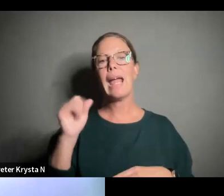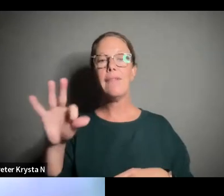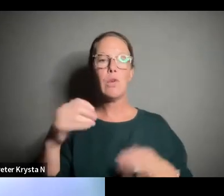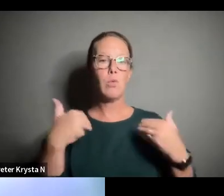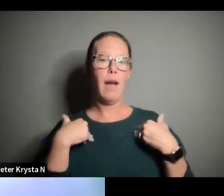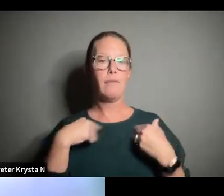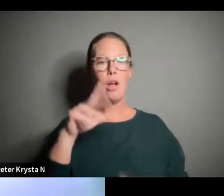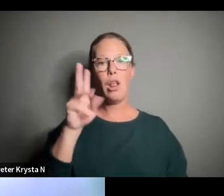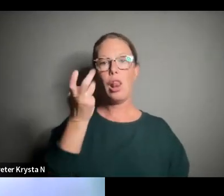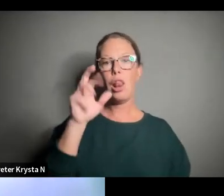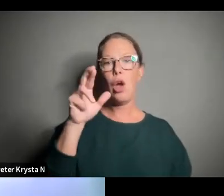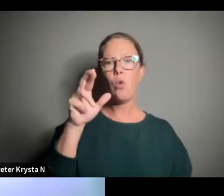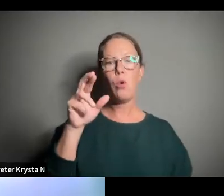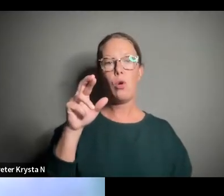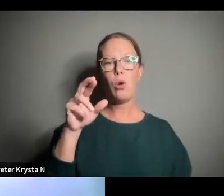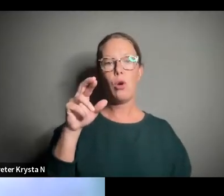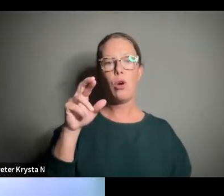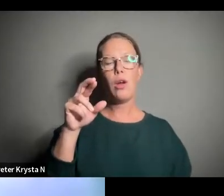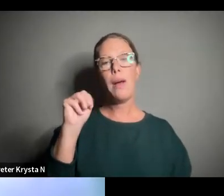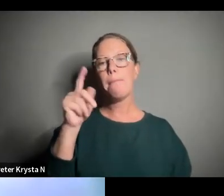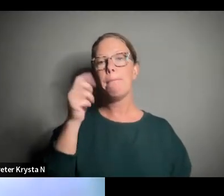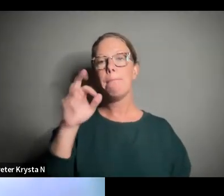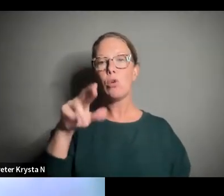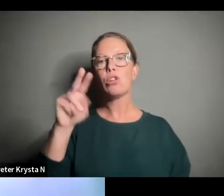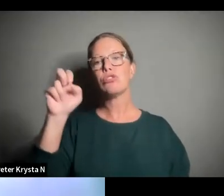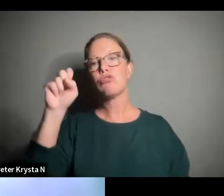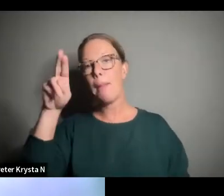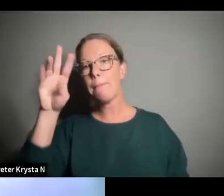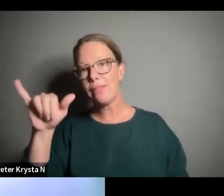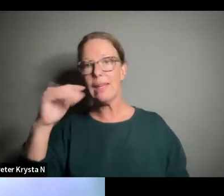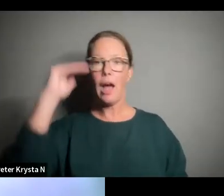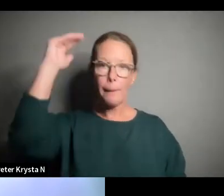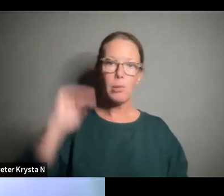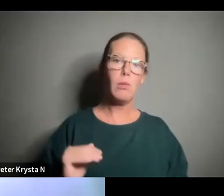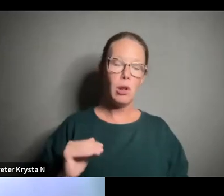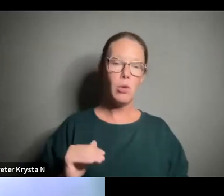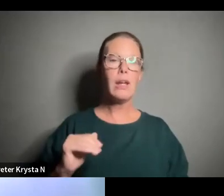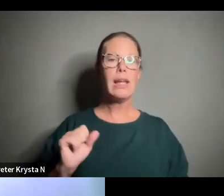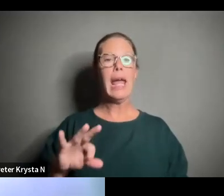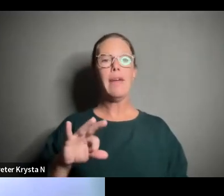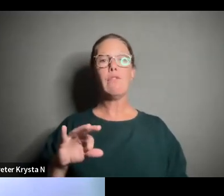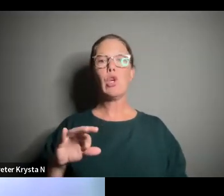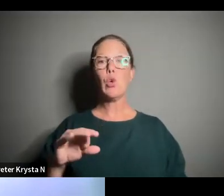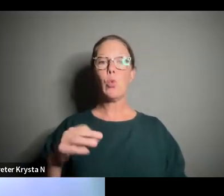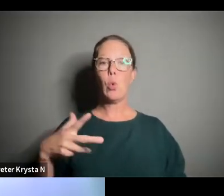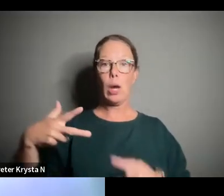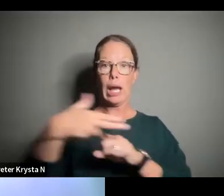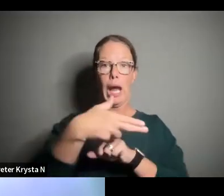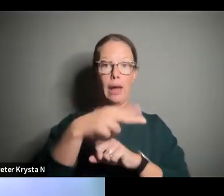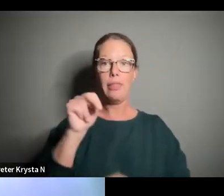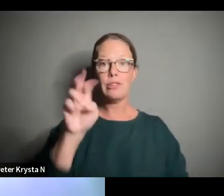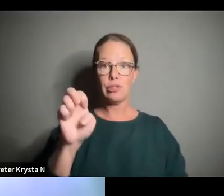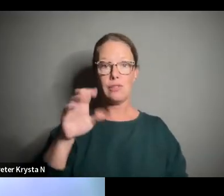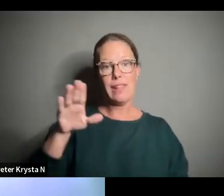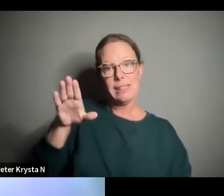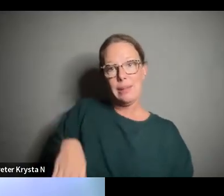call lower motor neuron disease or an upper motor neuron. And so if you cut a phrenic nerve completely, that's the complete lower motor